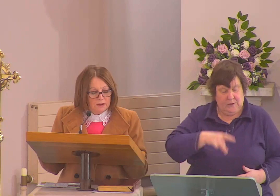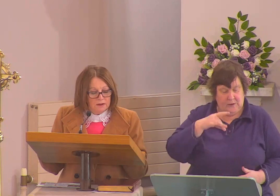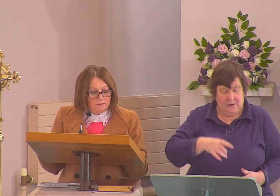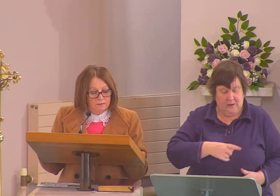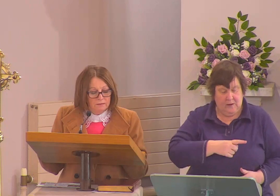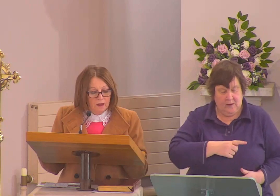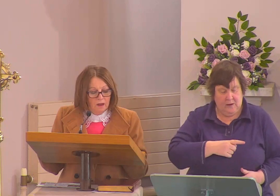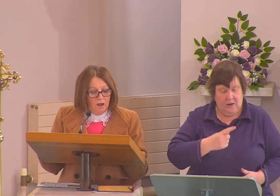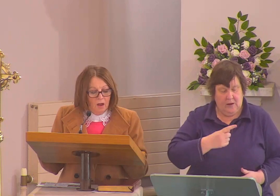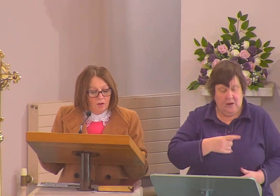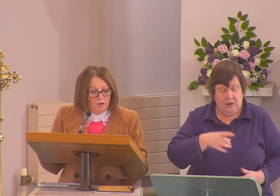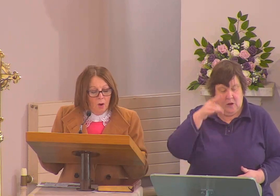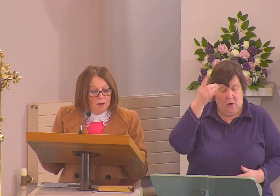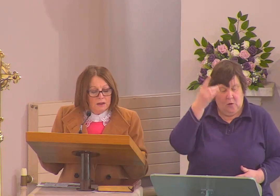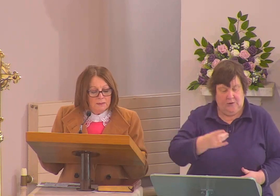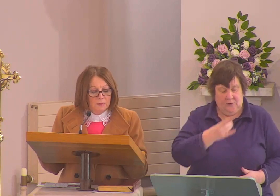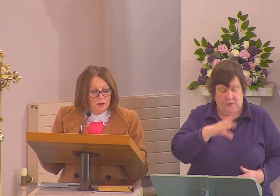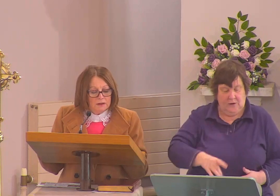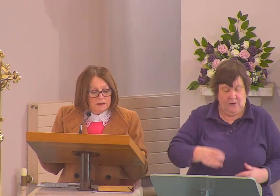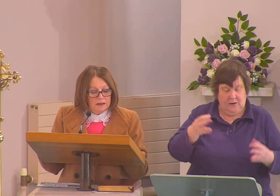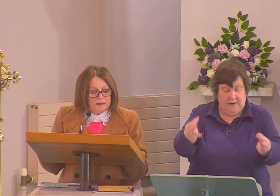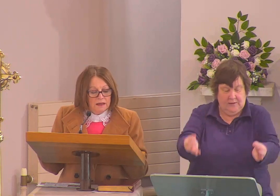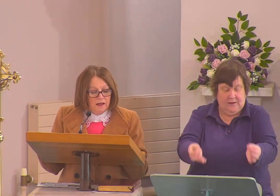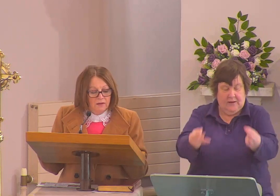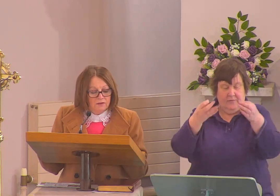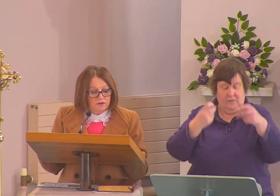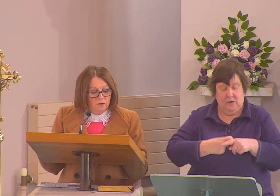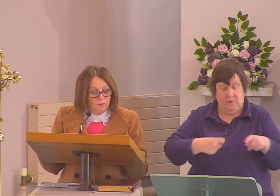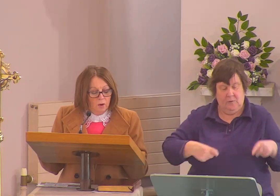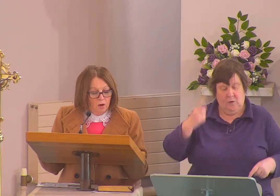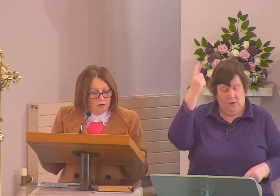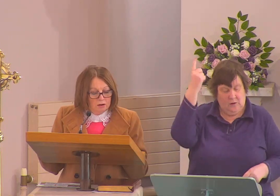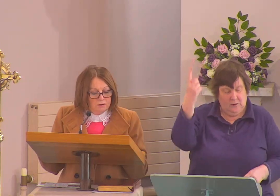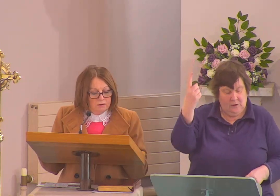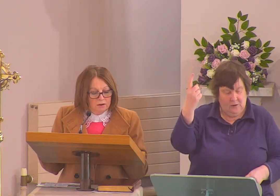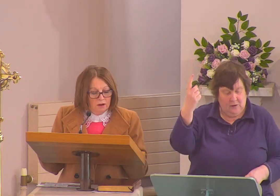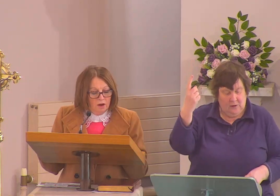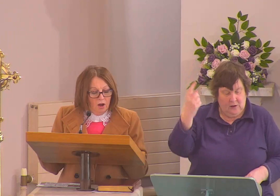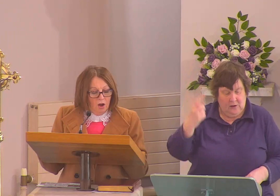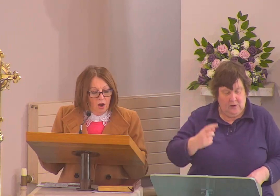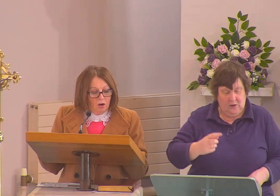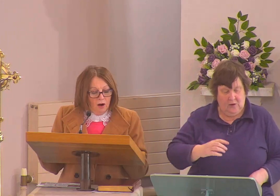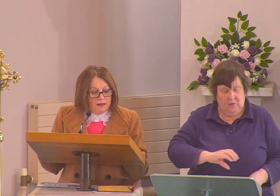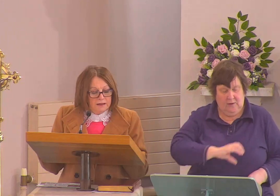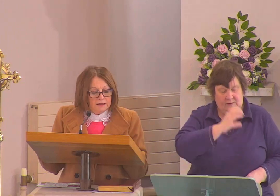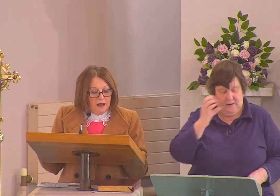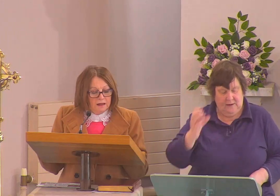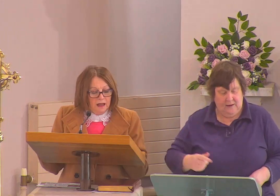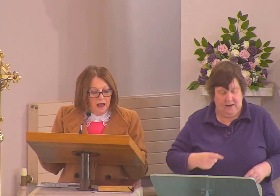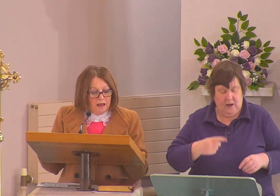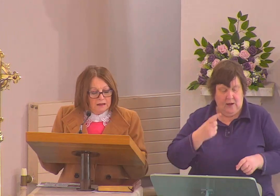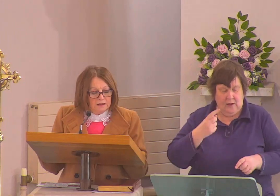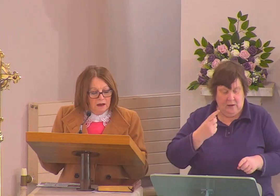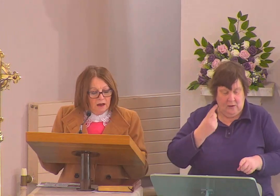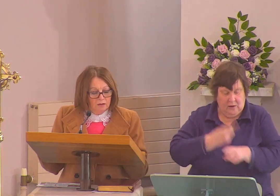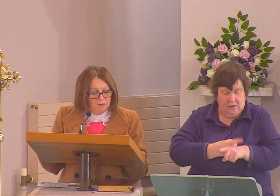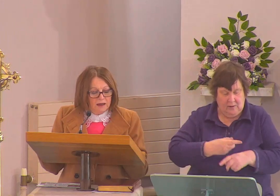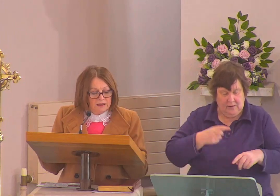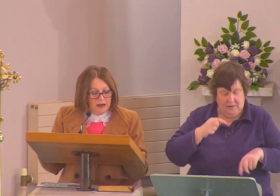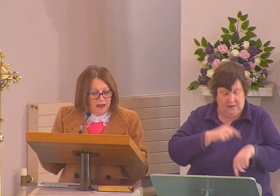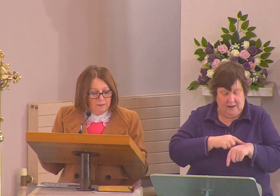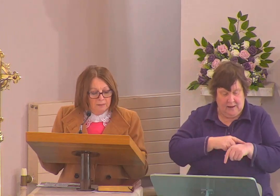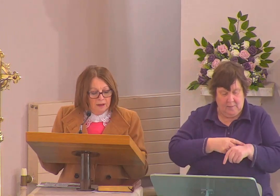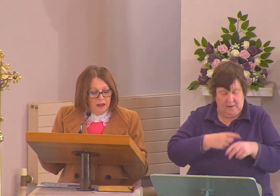Spirit. The Holy Spirit is a gift from God. Christ, at the